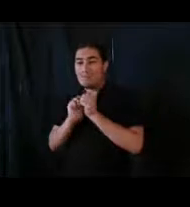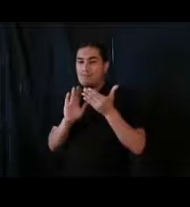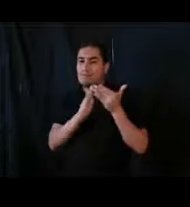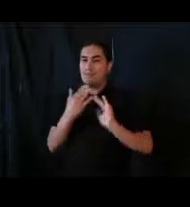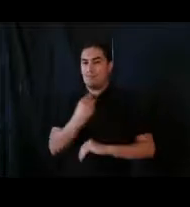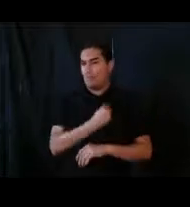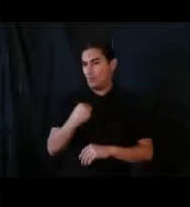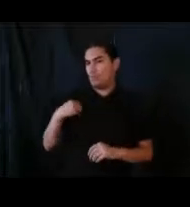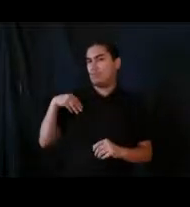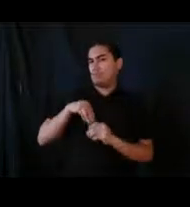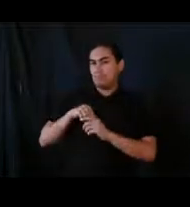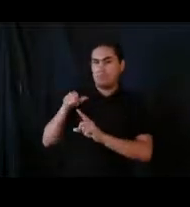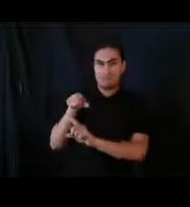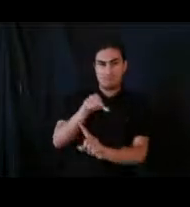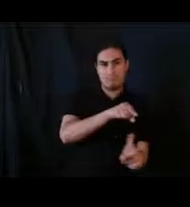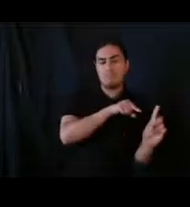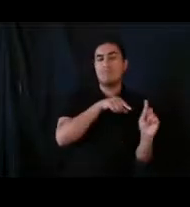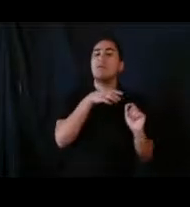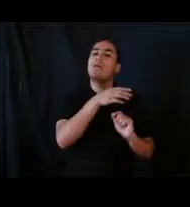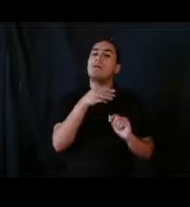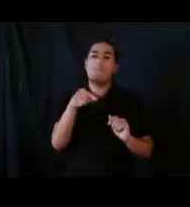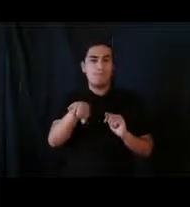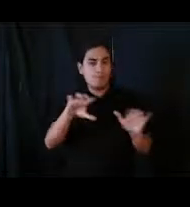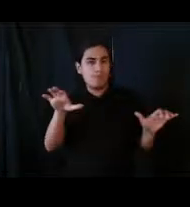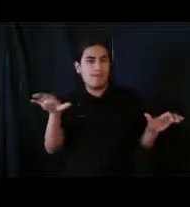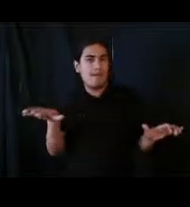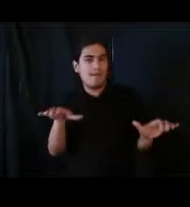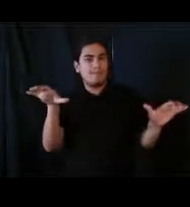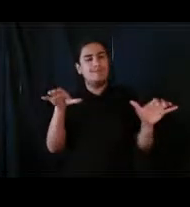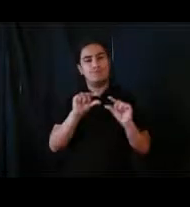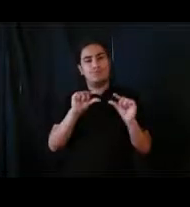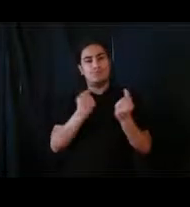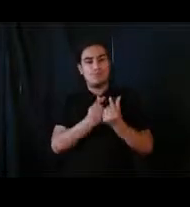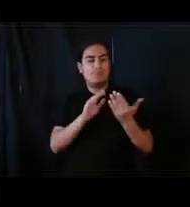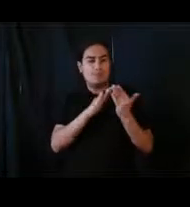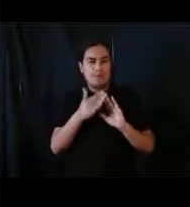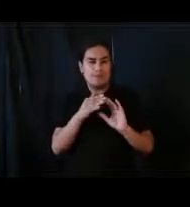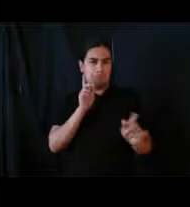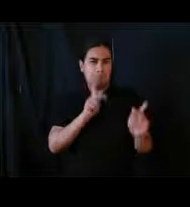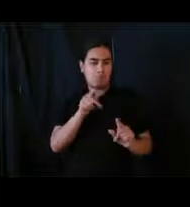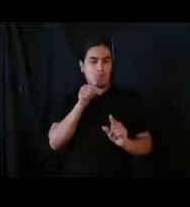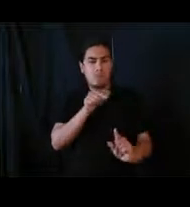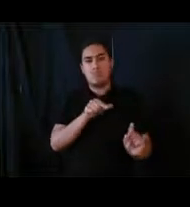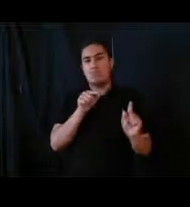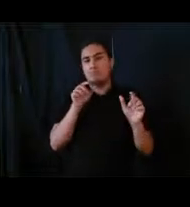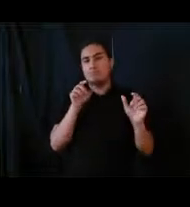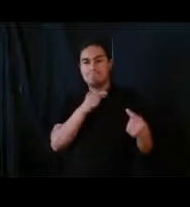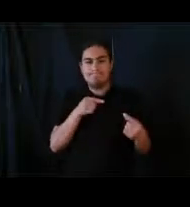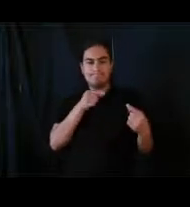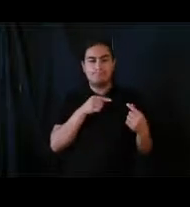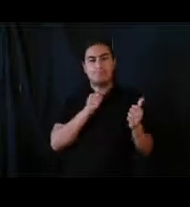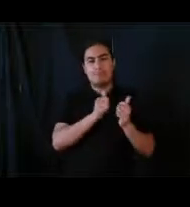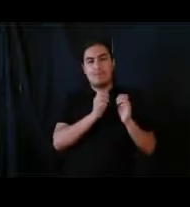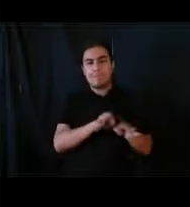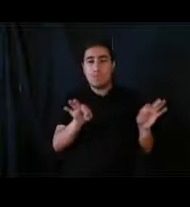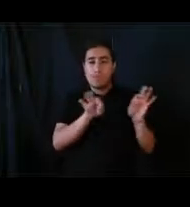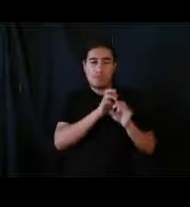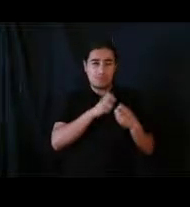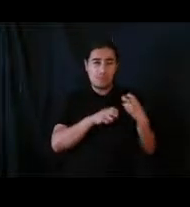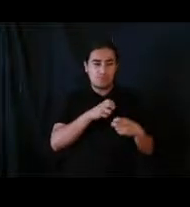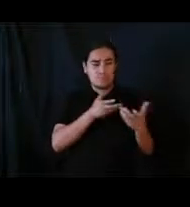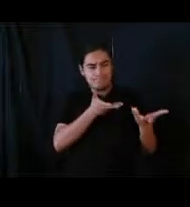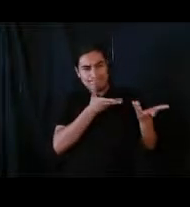communities there are active community groups and dealing with port issues all up and down